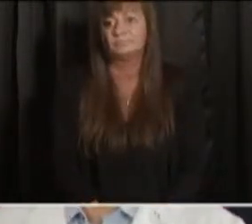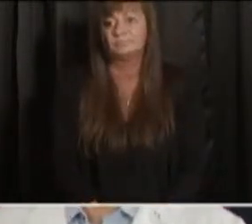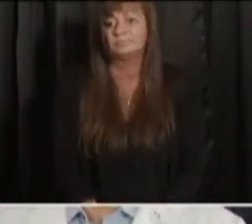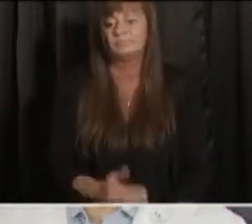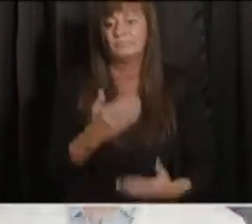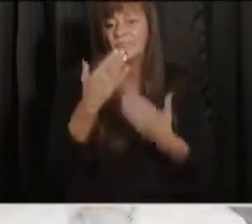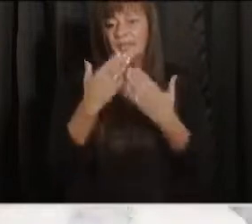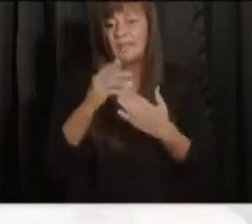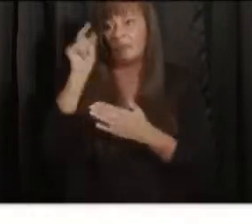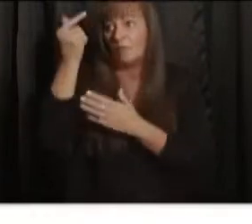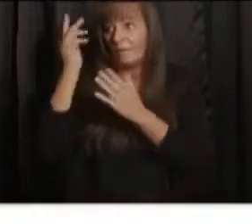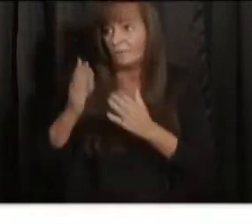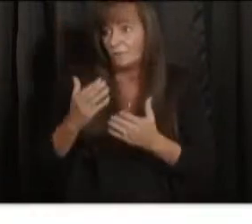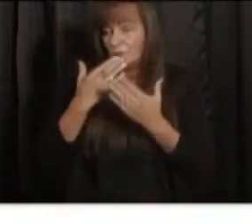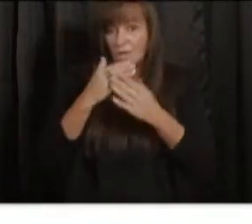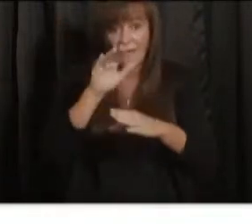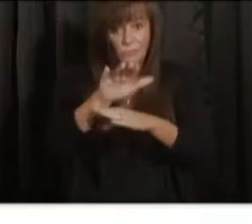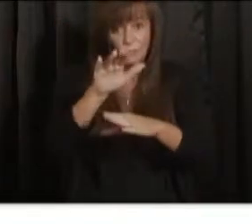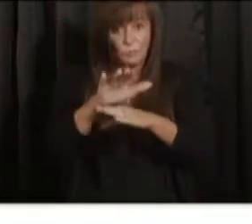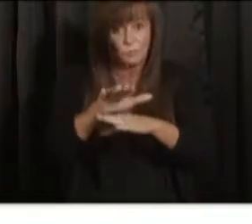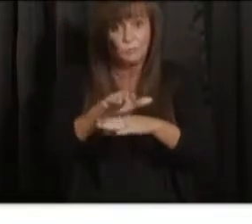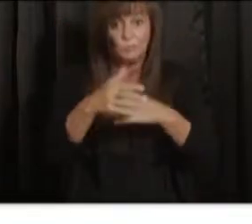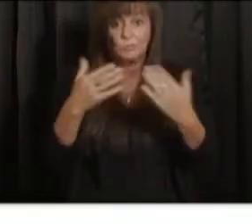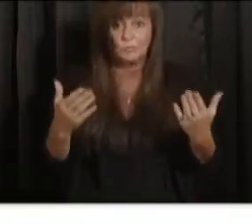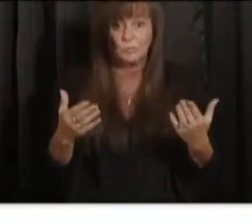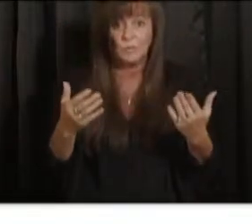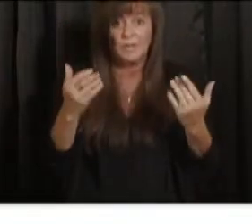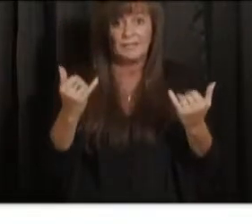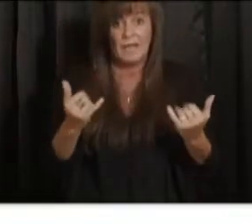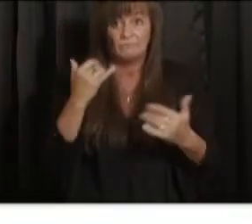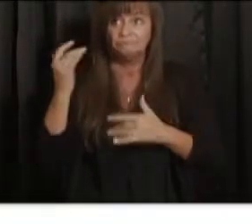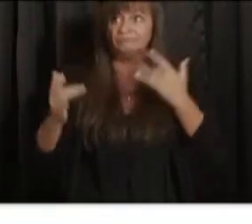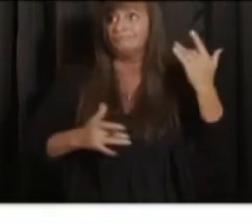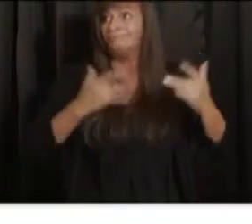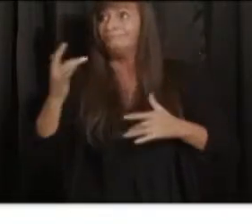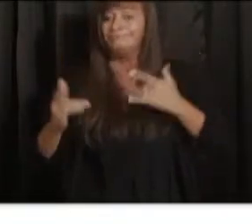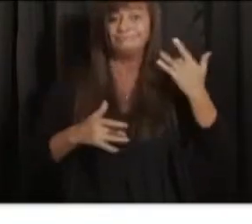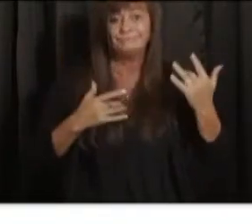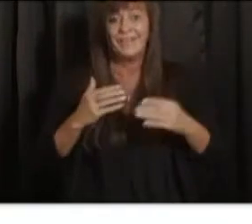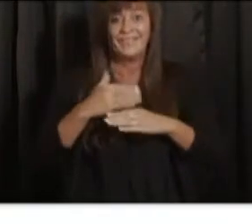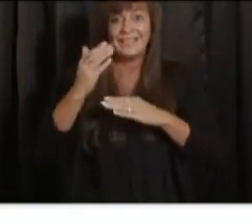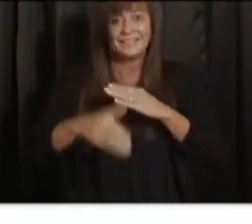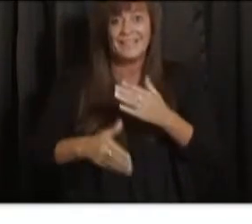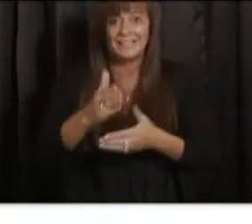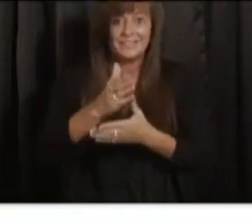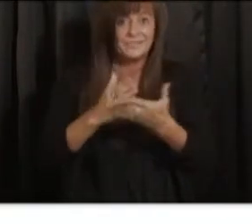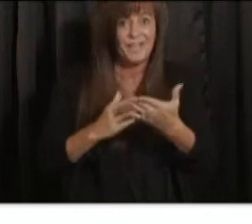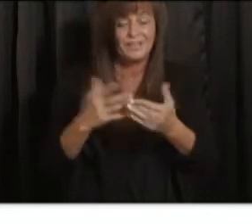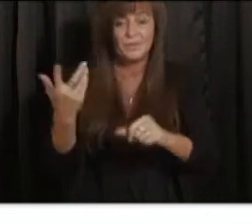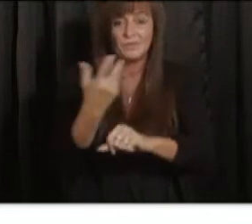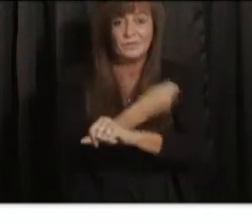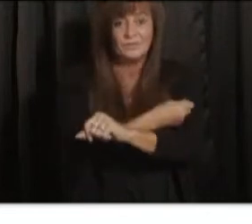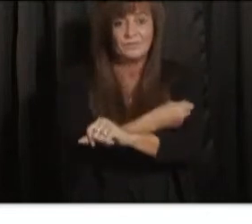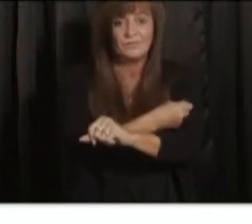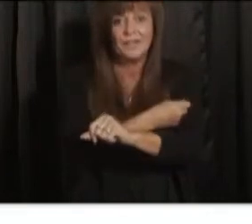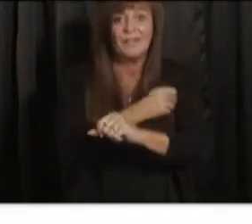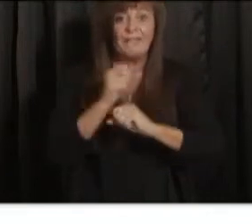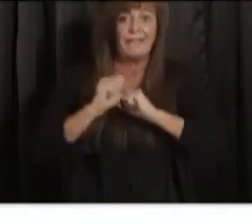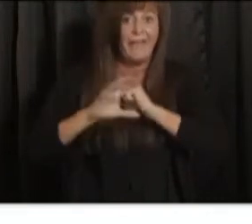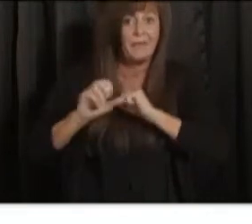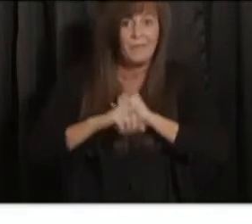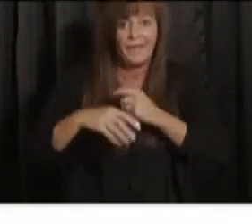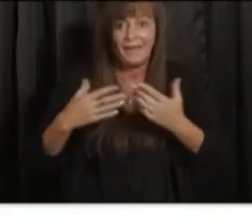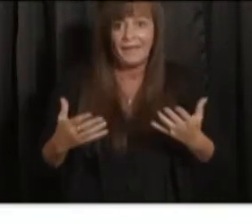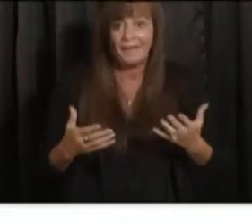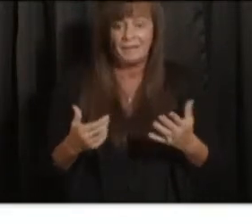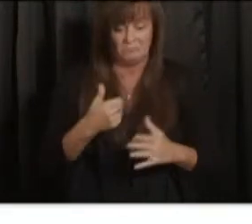Thank you, Governor. Good afternoon, everyone. We are really excited about this next phase of our COVID vaccination campaign.